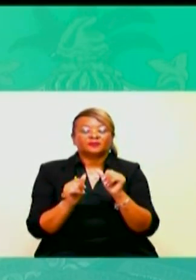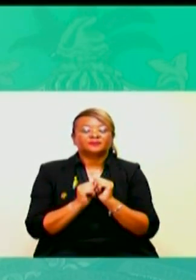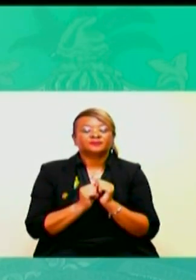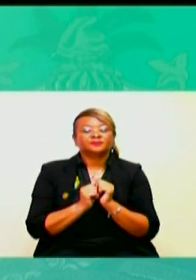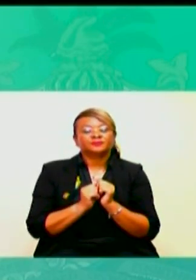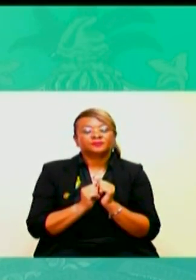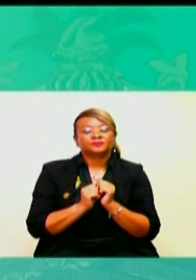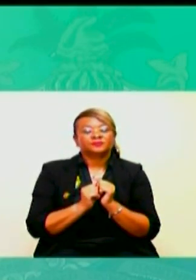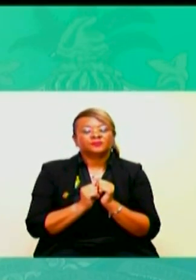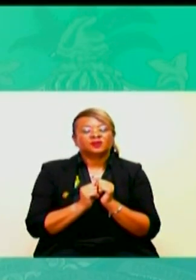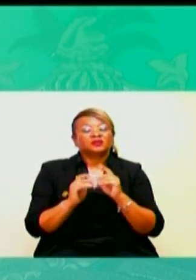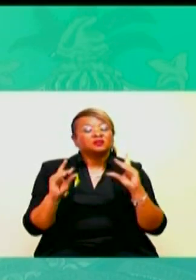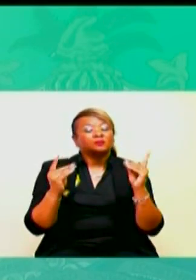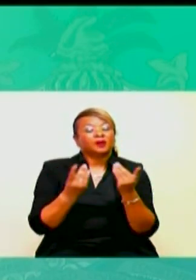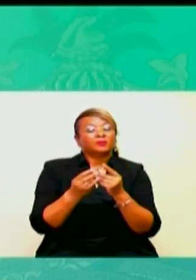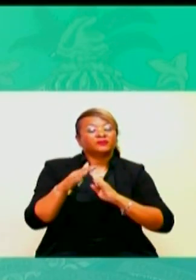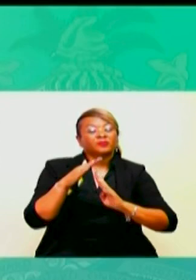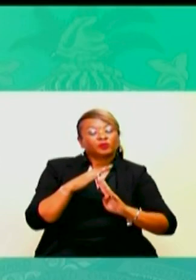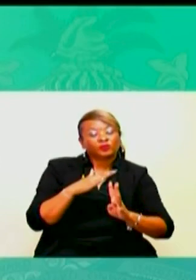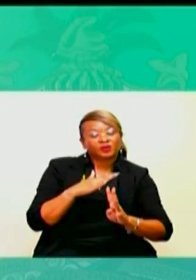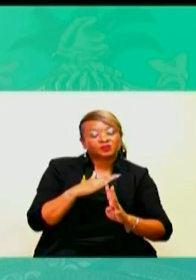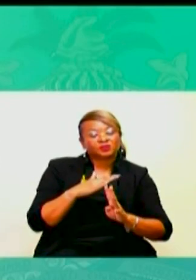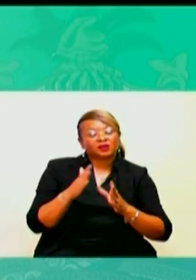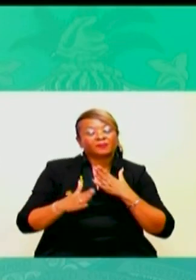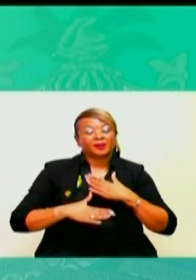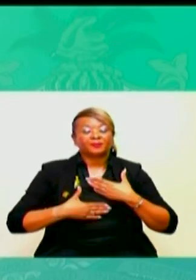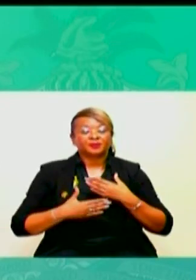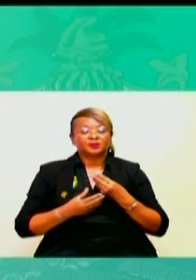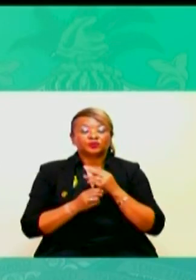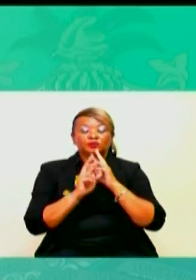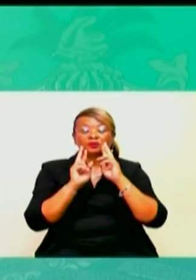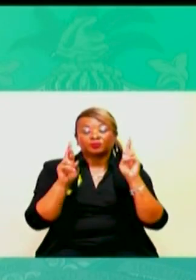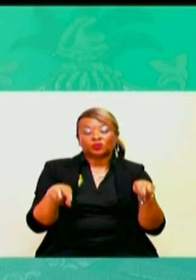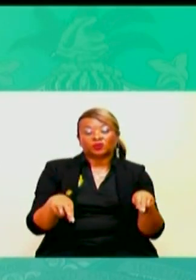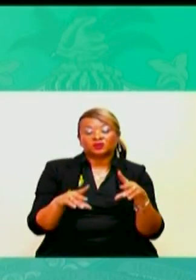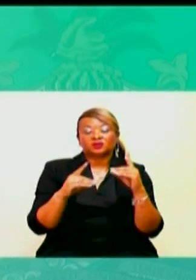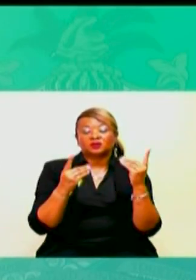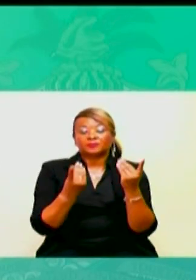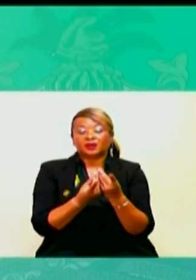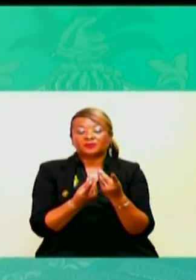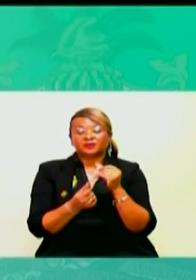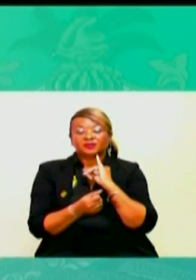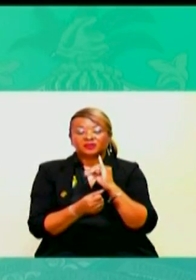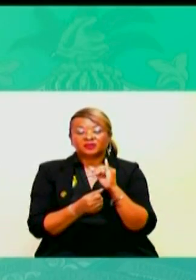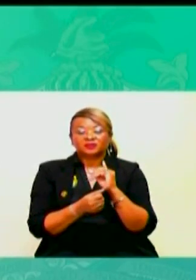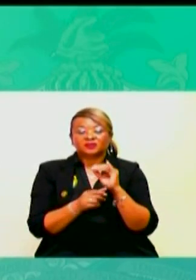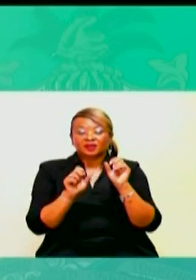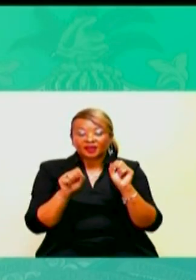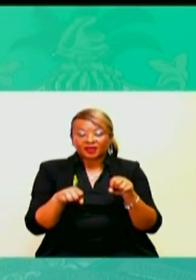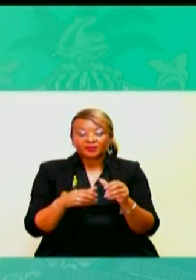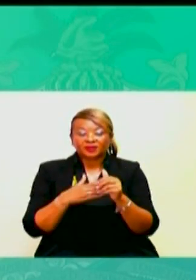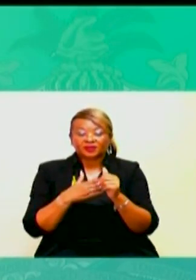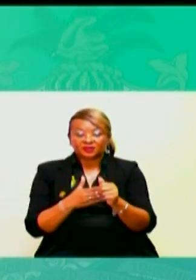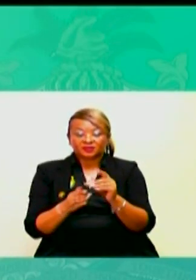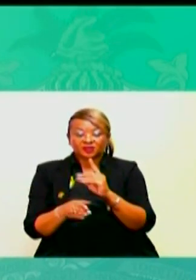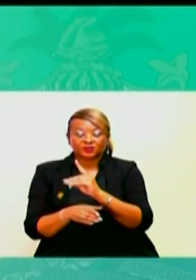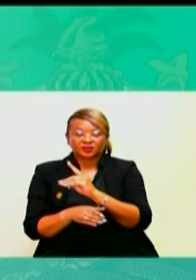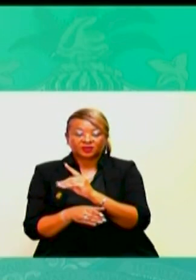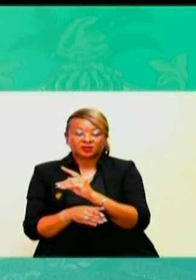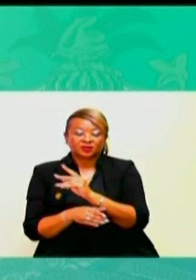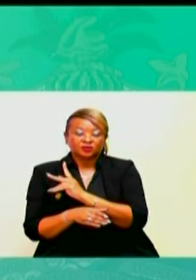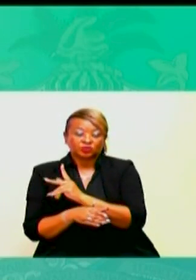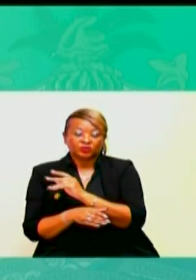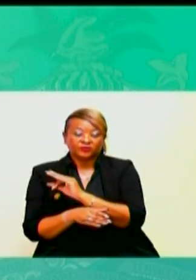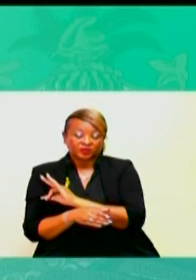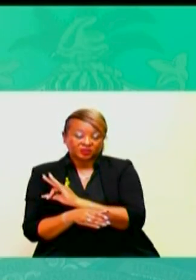of Immigration, I am pleased that that department is, under its able leadership of Director Katira Ferguson,